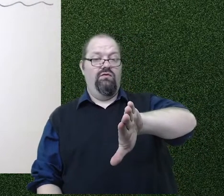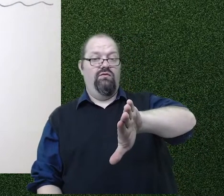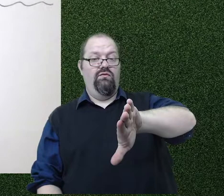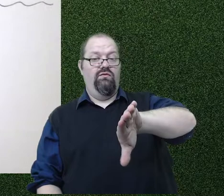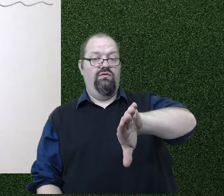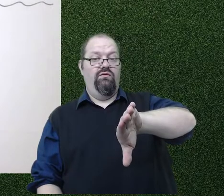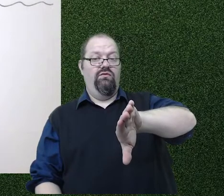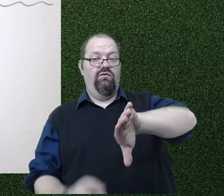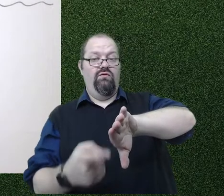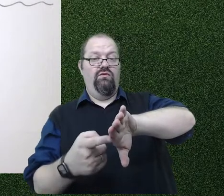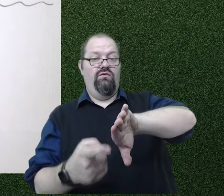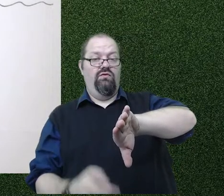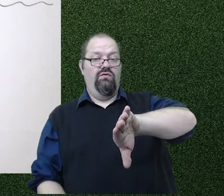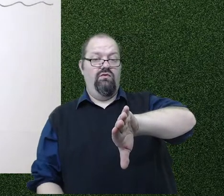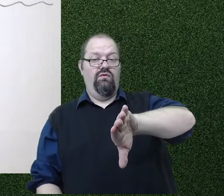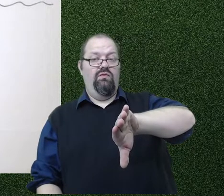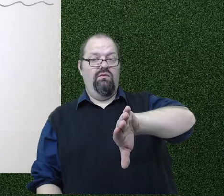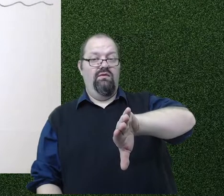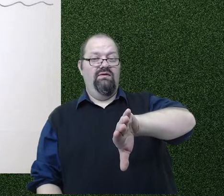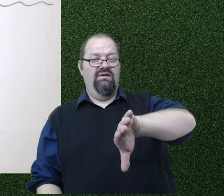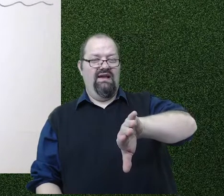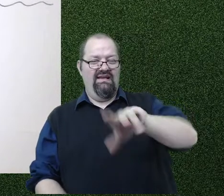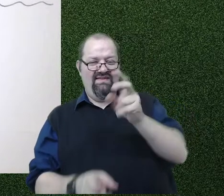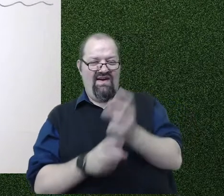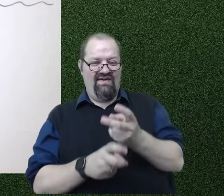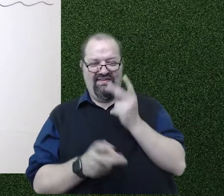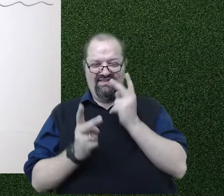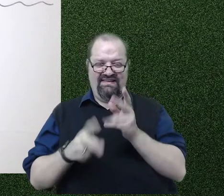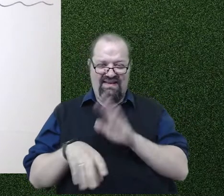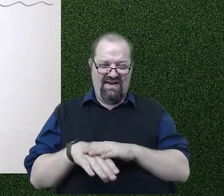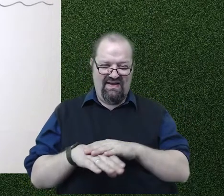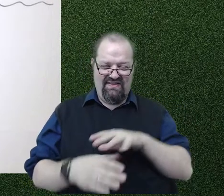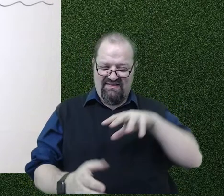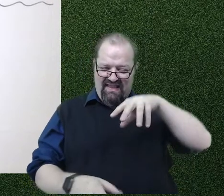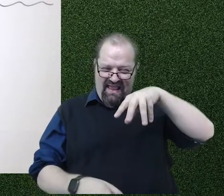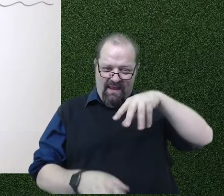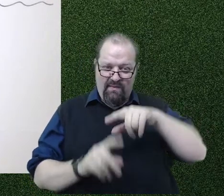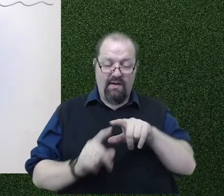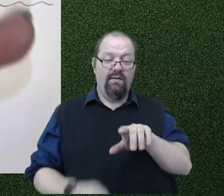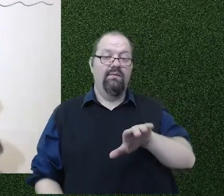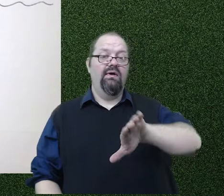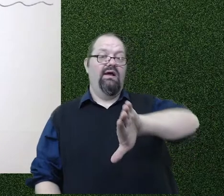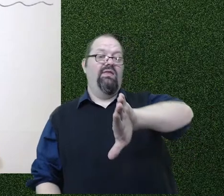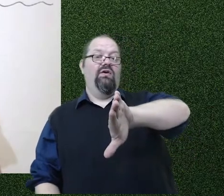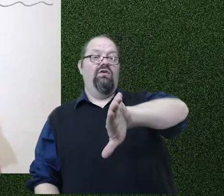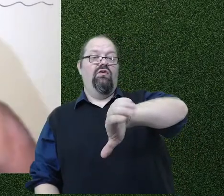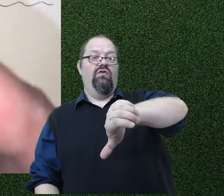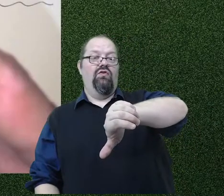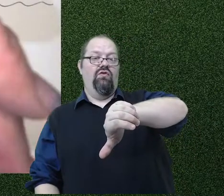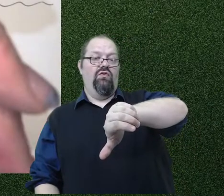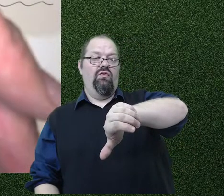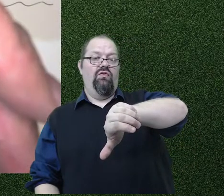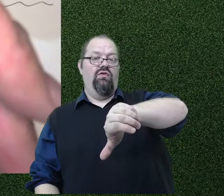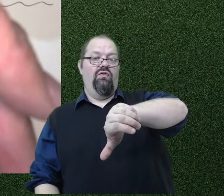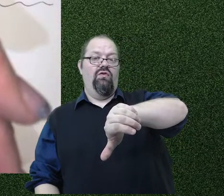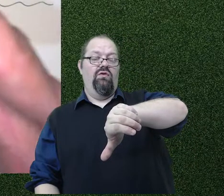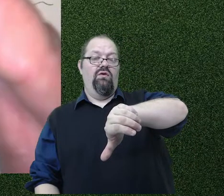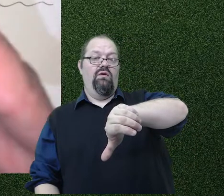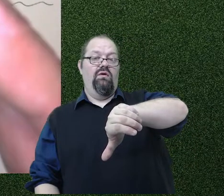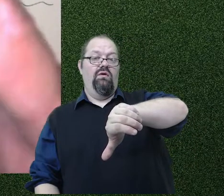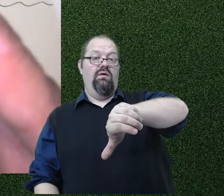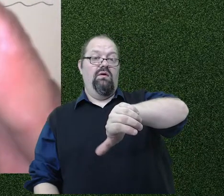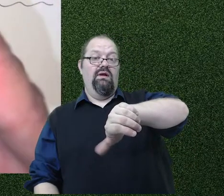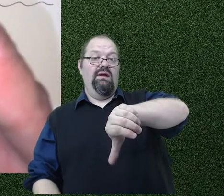u. Sorry, it's hard to see on this camera. And then curl them toward v. The direction your